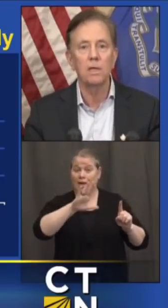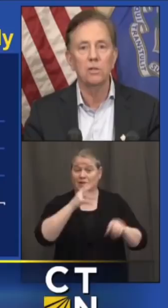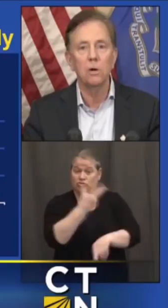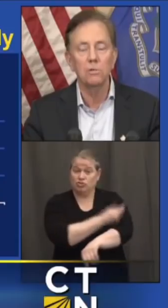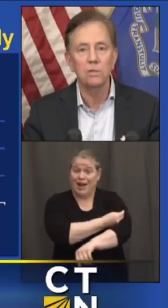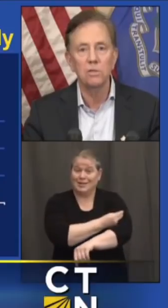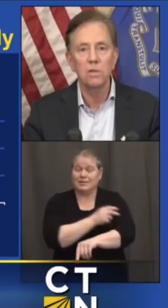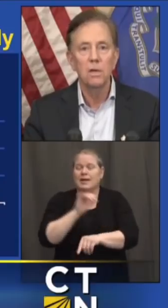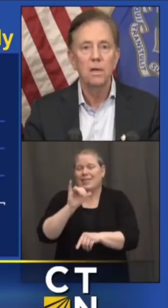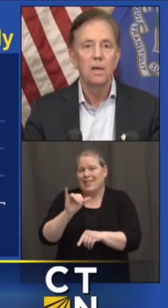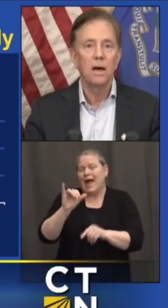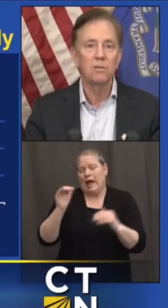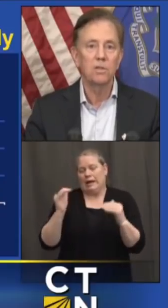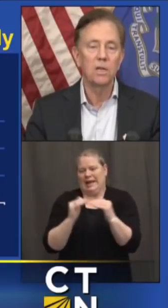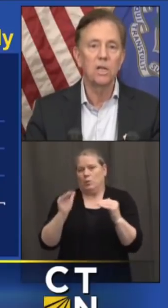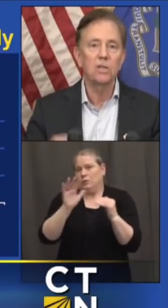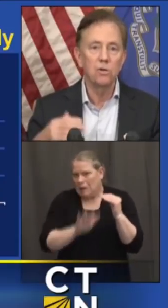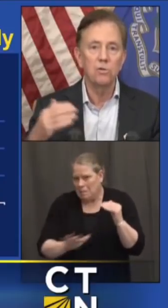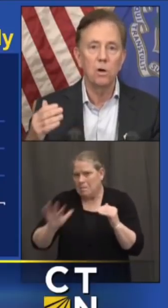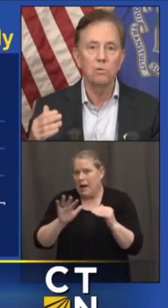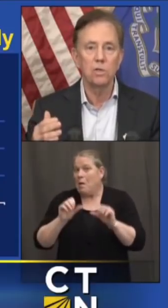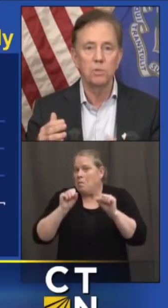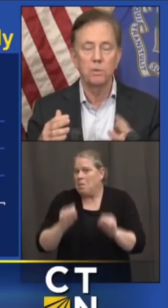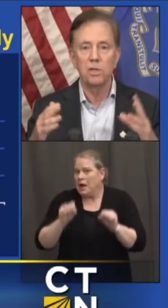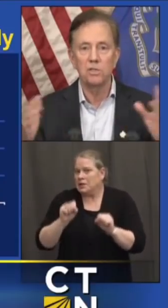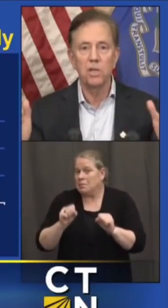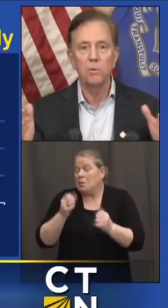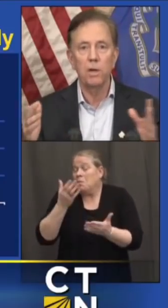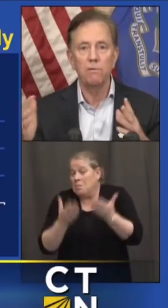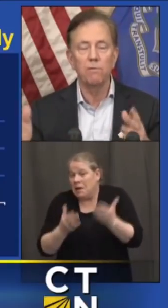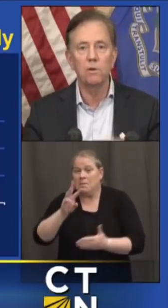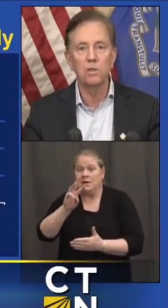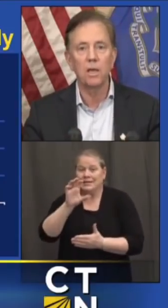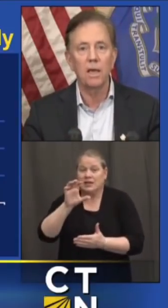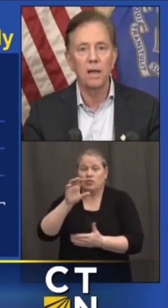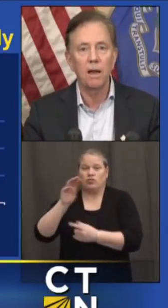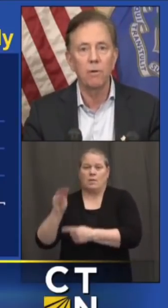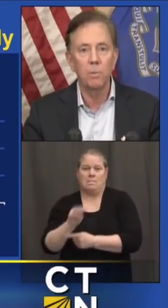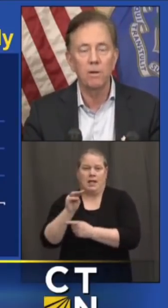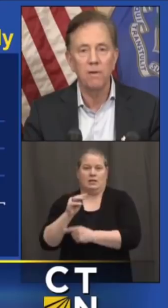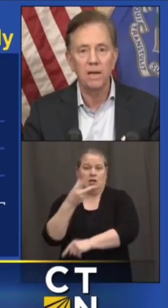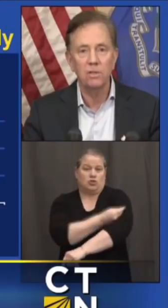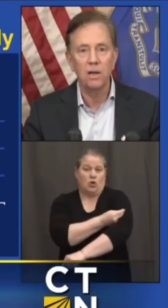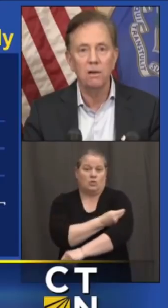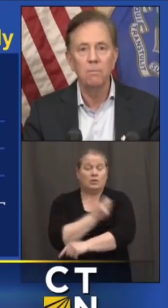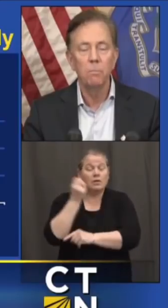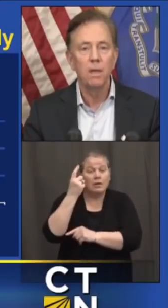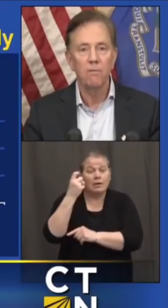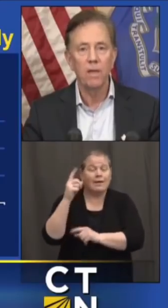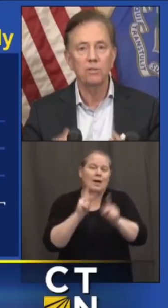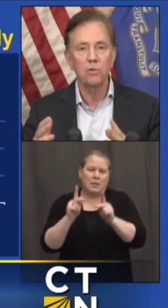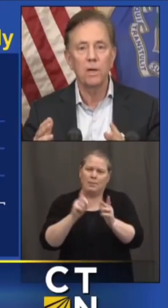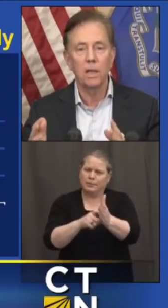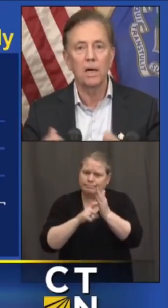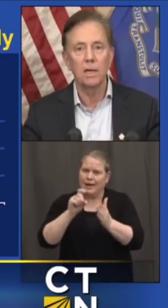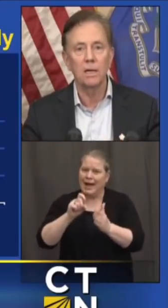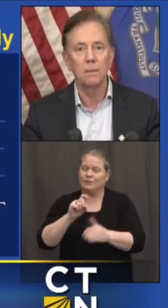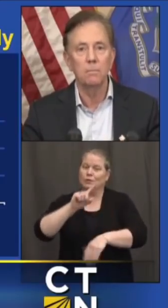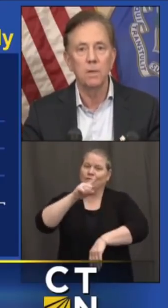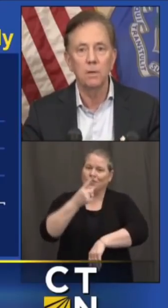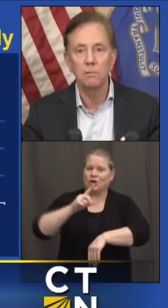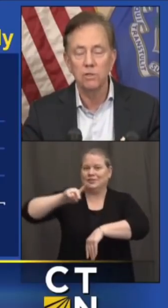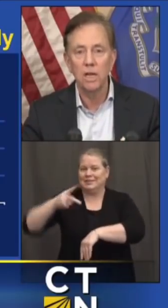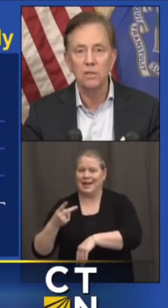600 million doses. Obviously, you need 2 doses, but you can see we can virtually get everybody vaccinated if that trend